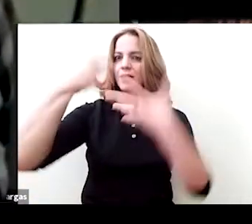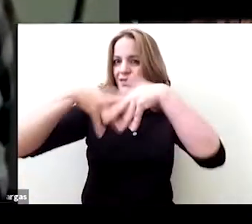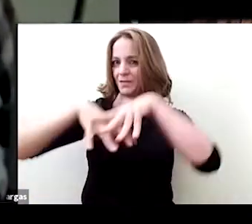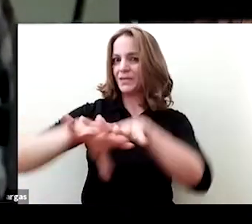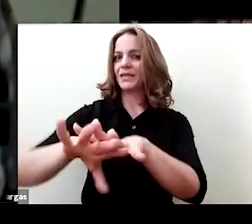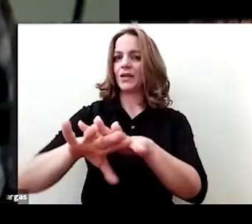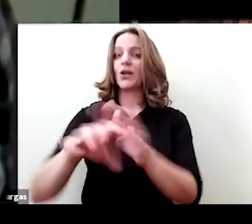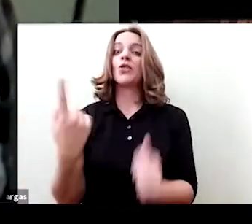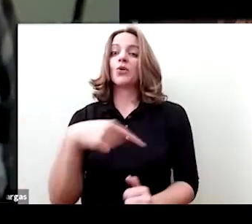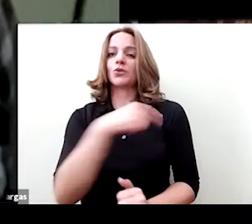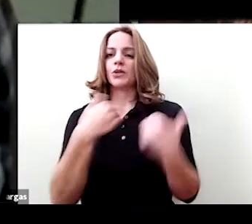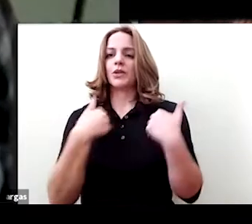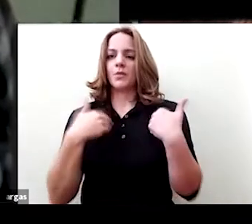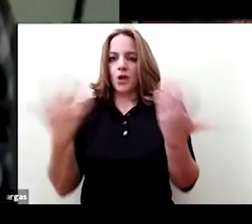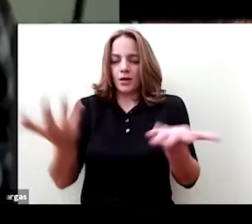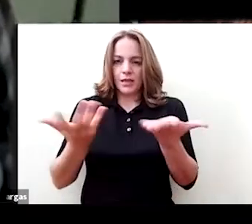Frankie Cristo.